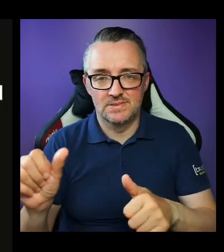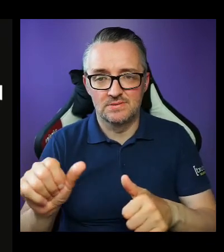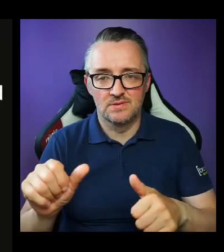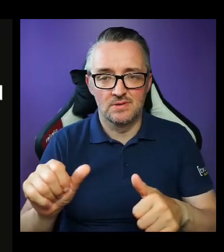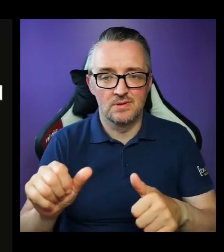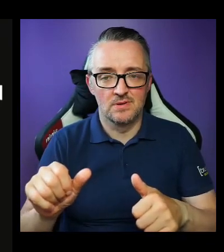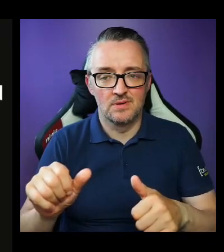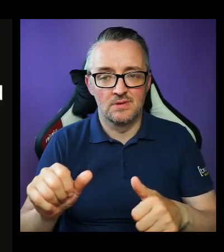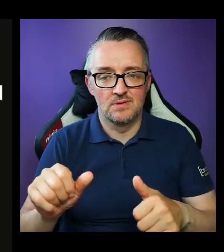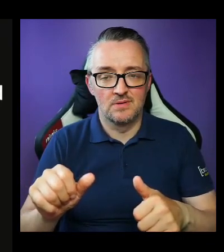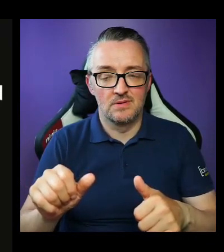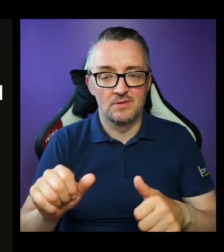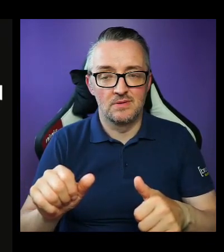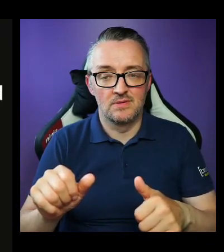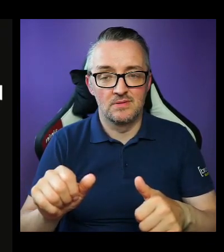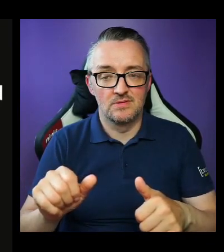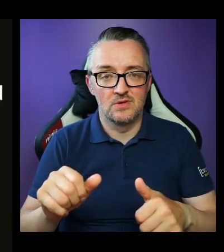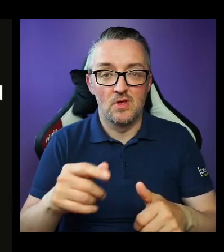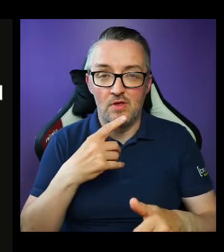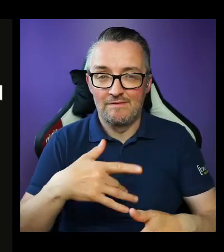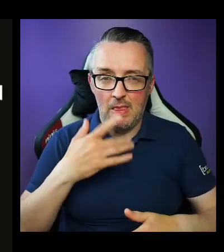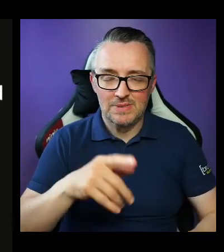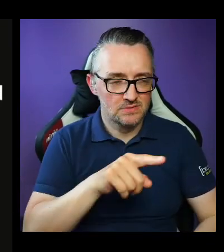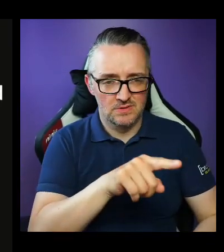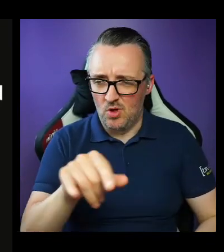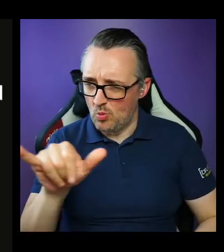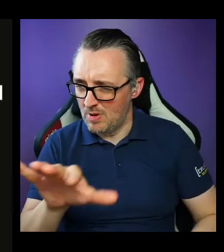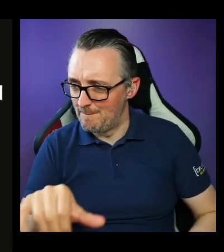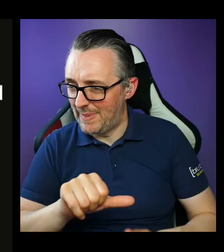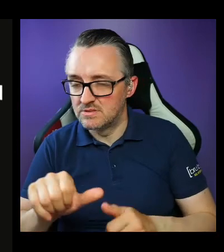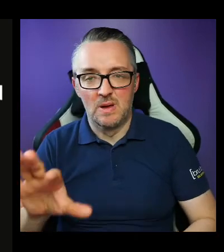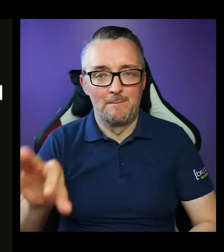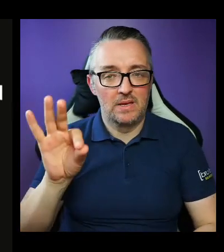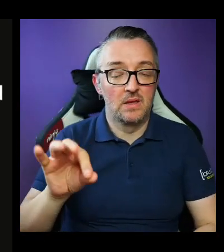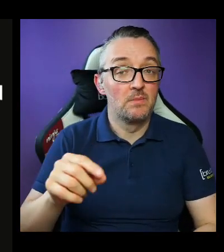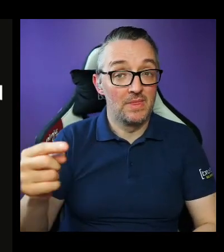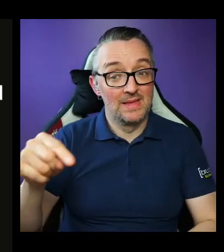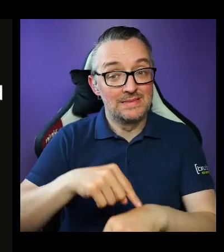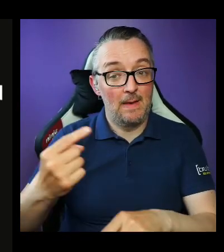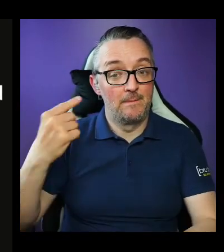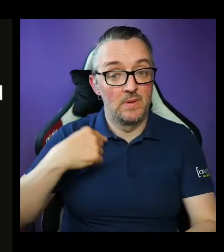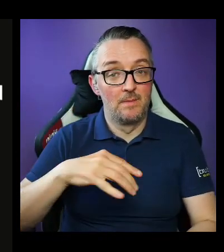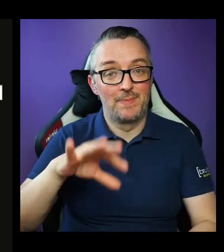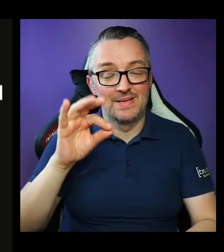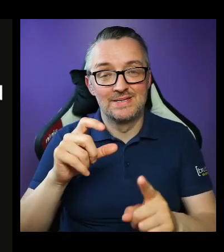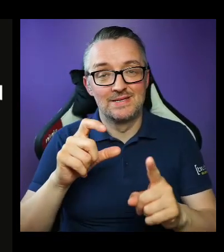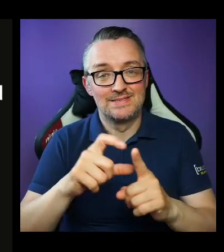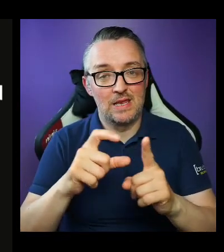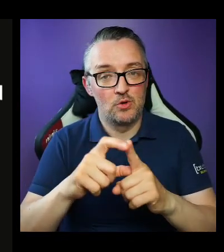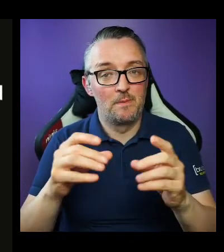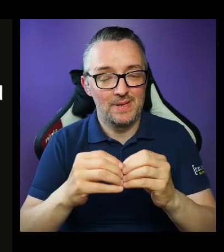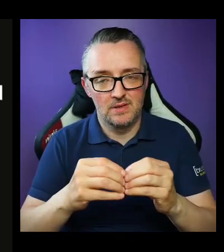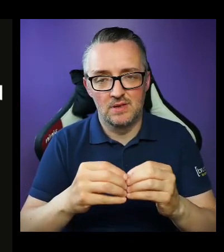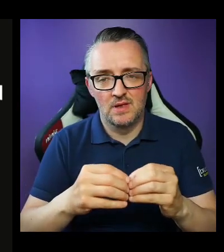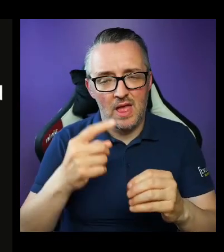and choose that. But at the time when we went for DynamoDB, I think it